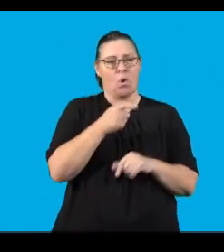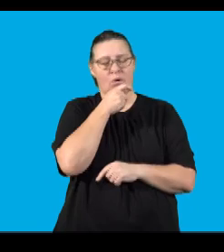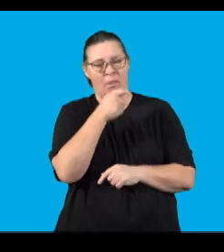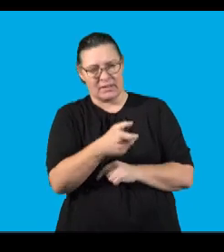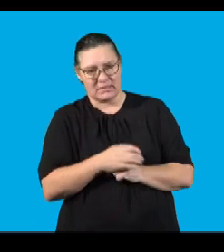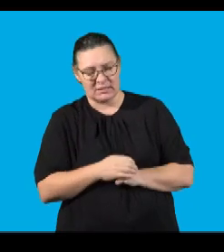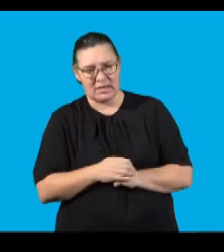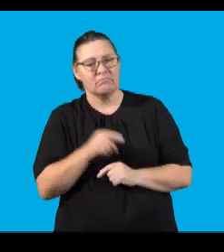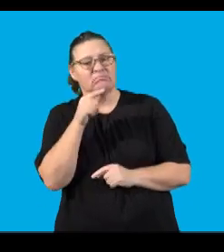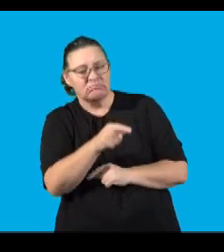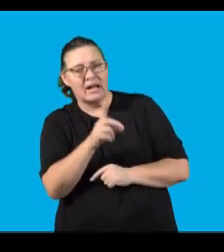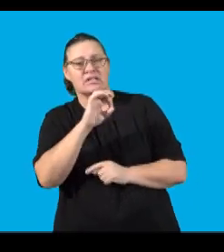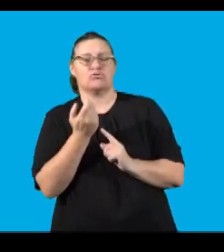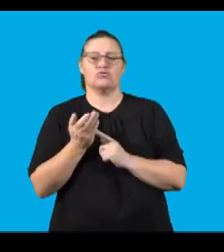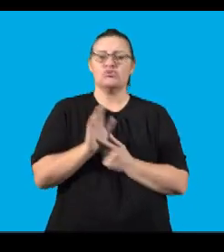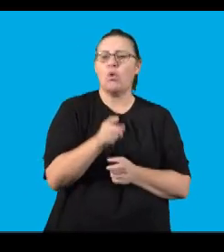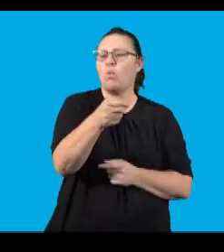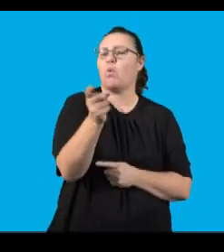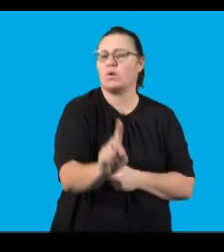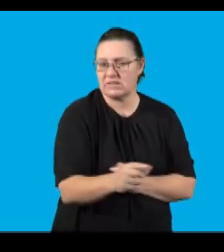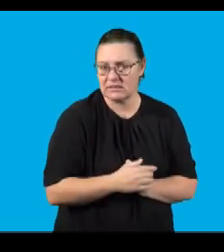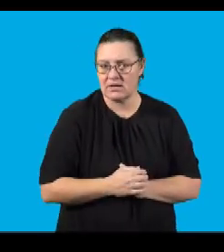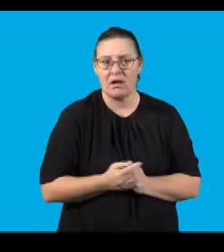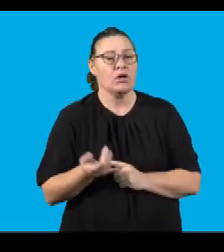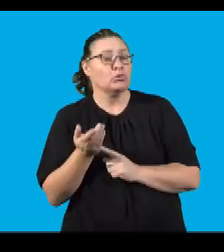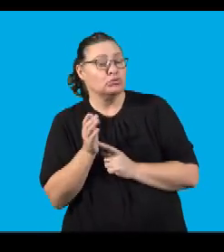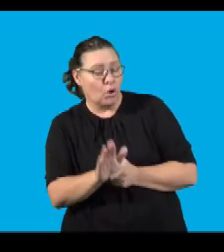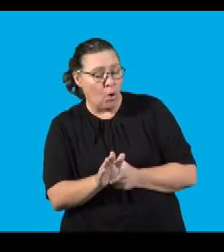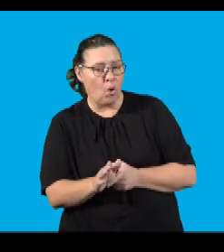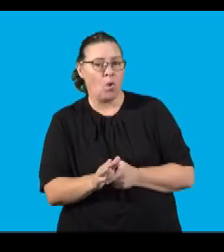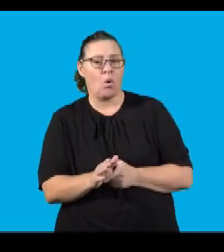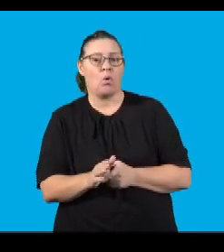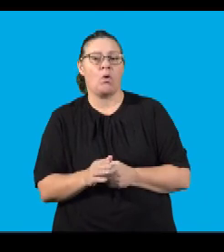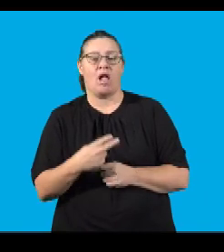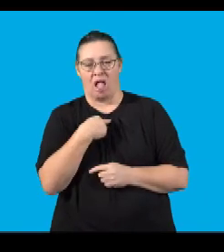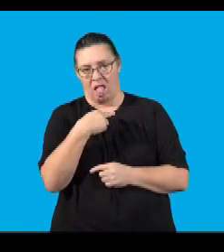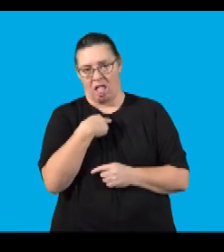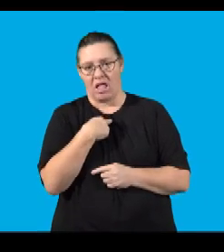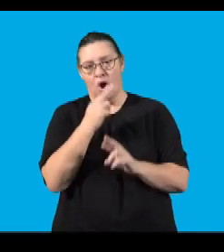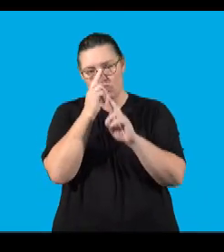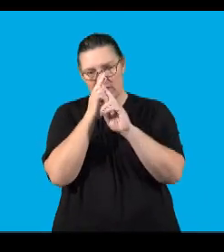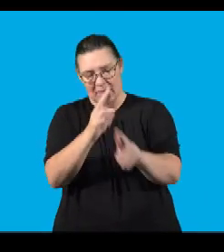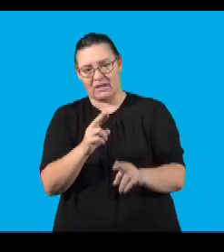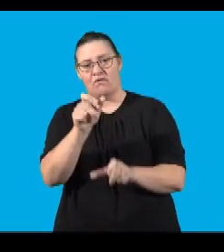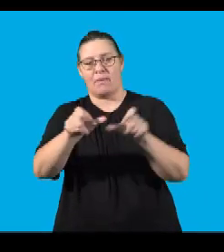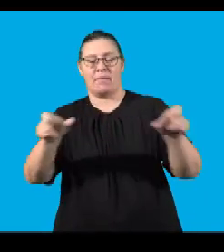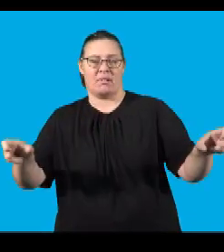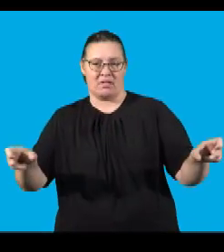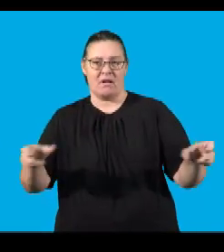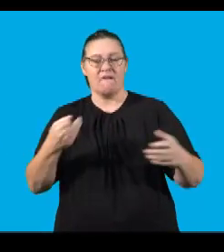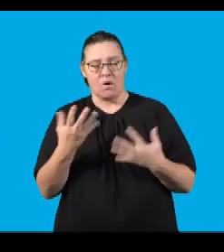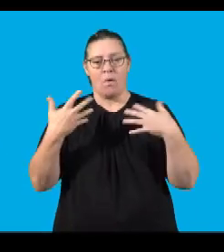or a comment. What does this diction show you? It shows that there is a lack of respect on the part of the